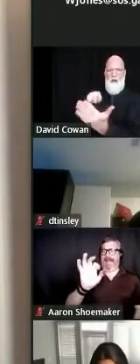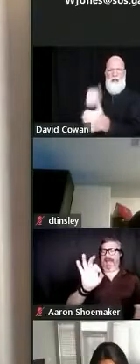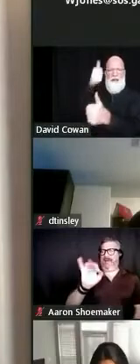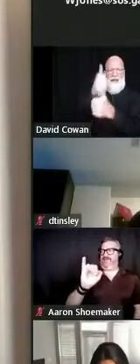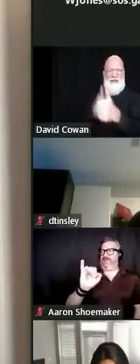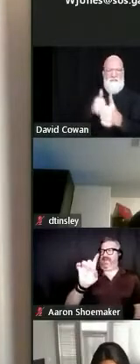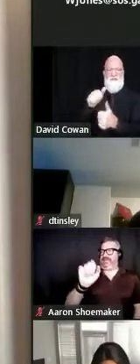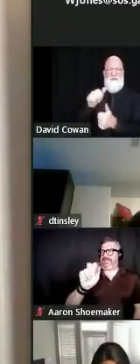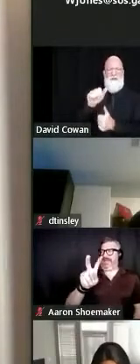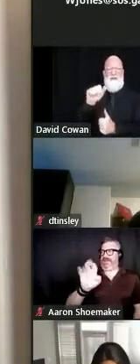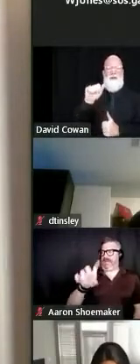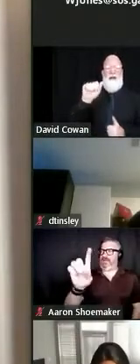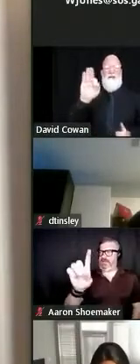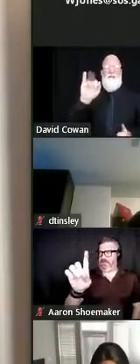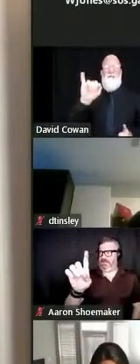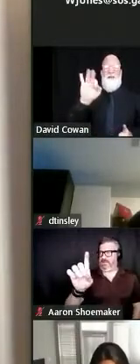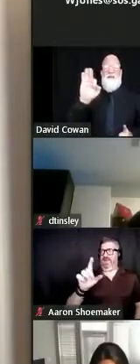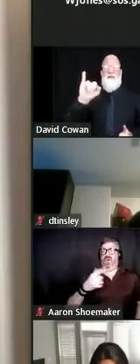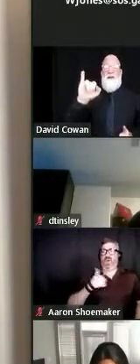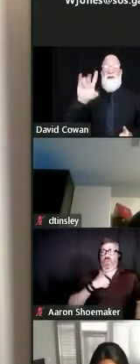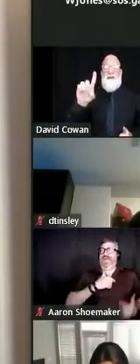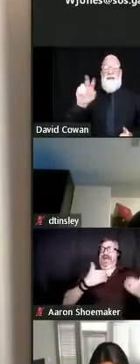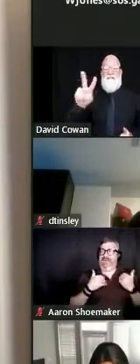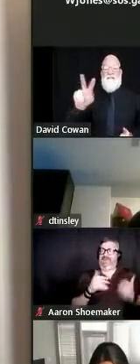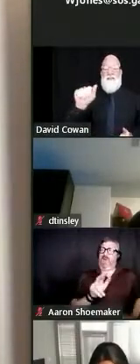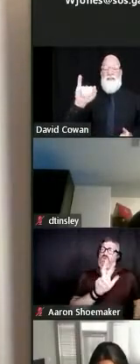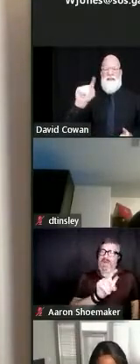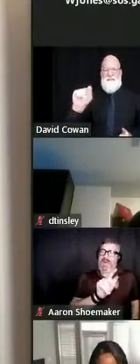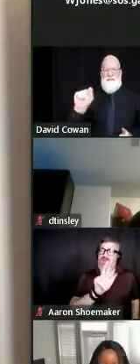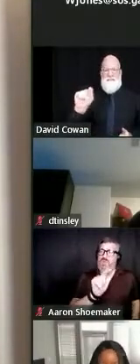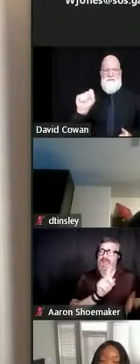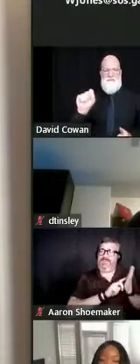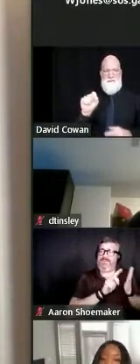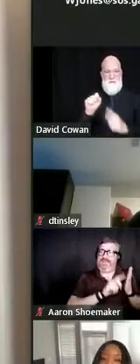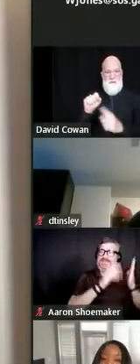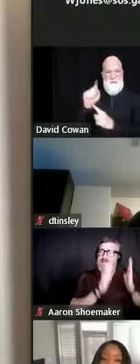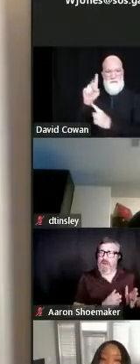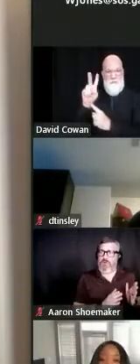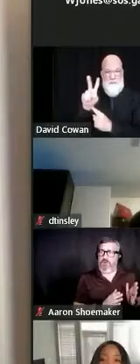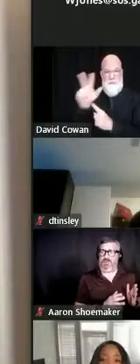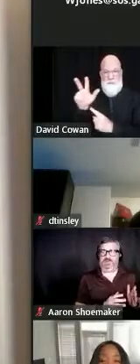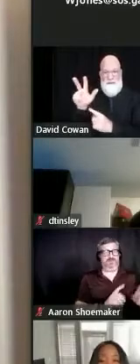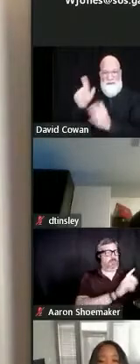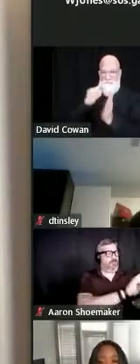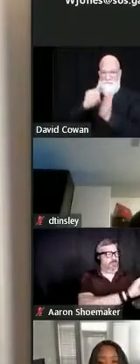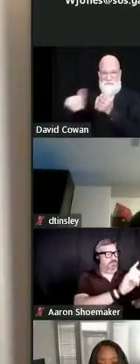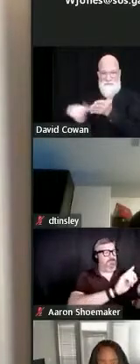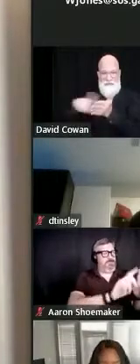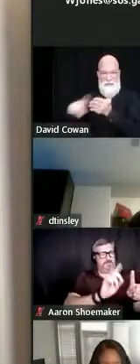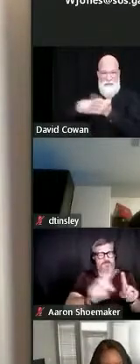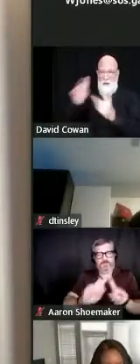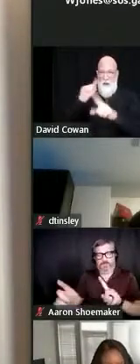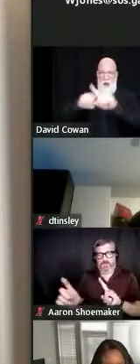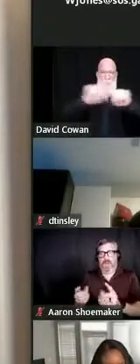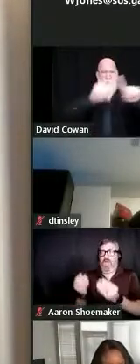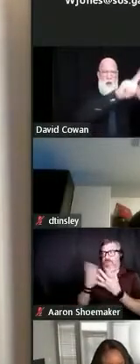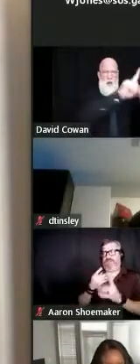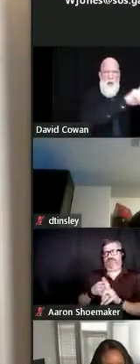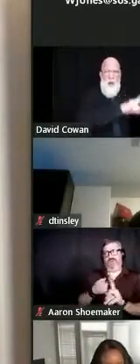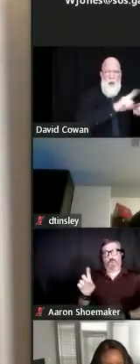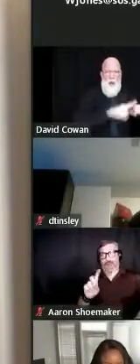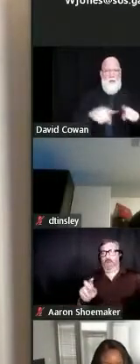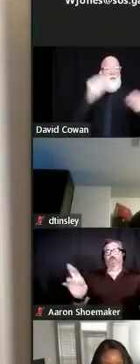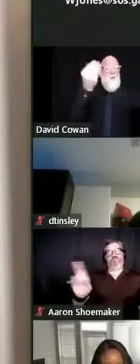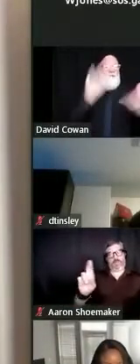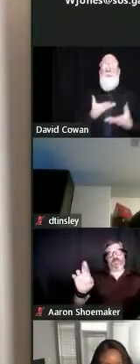claims that have come in both through our portal through the hotline and through information we're getting from the Republican Party mainly and so we're looking at all of